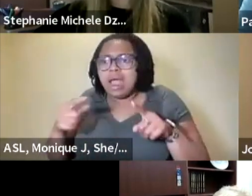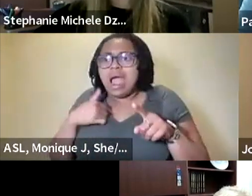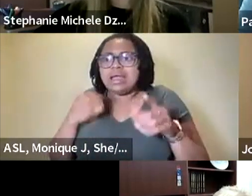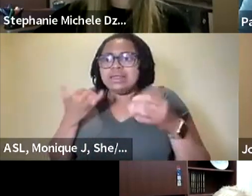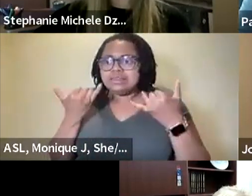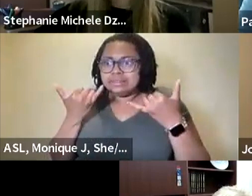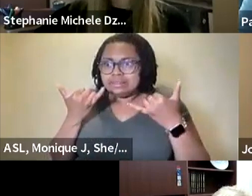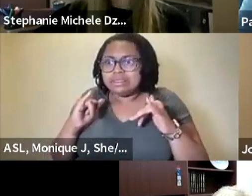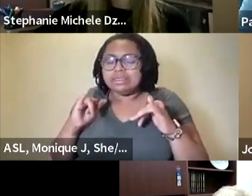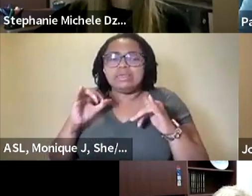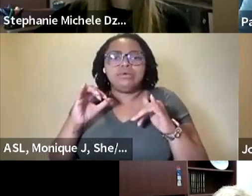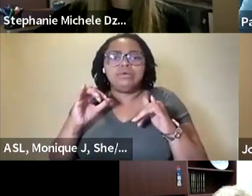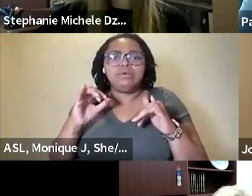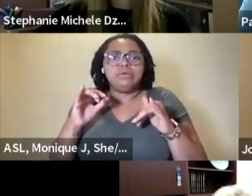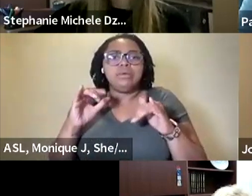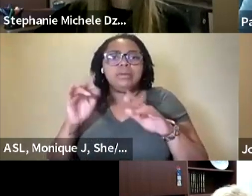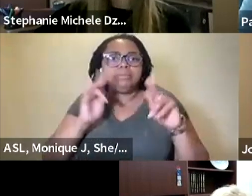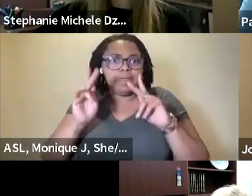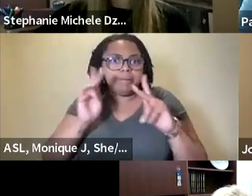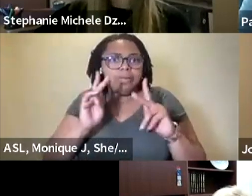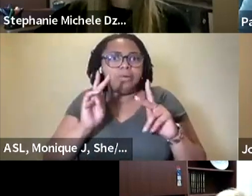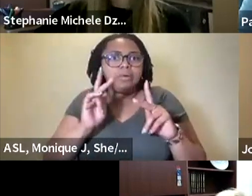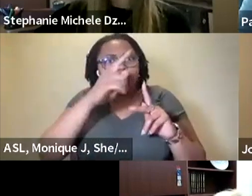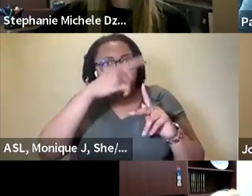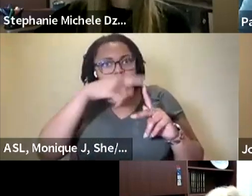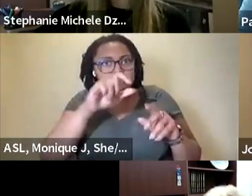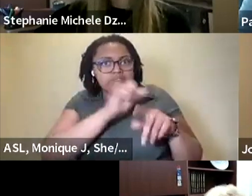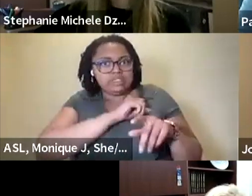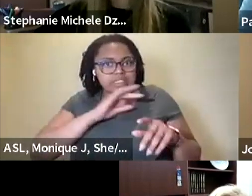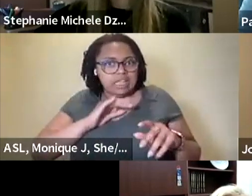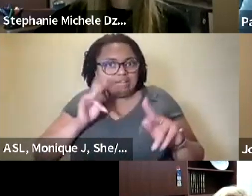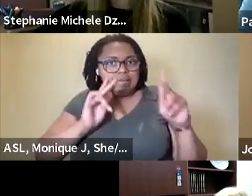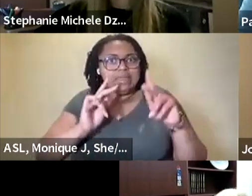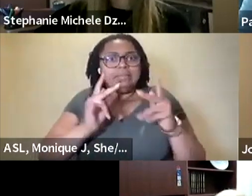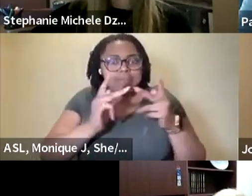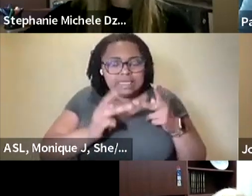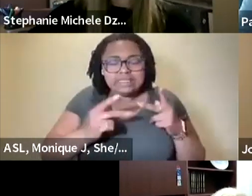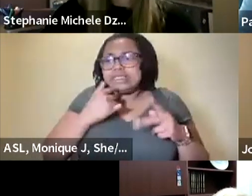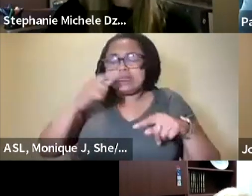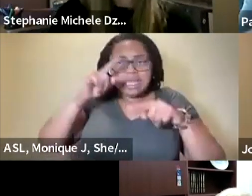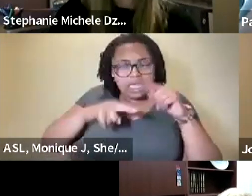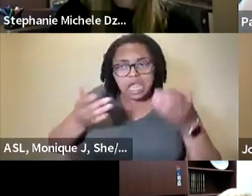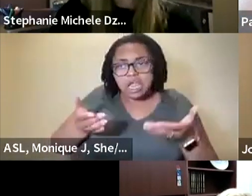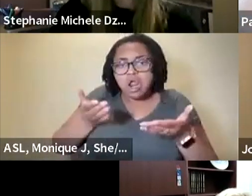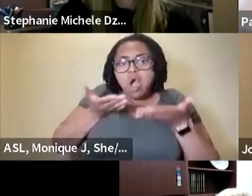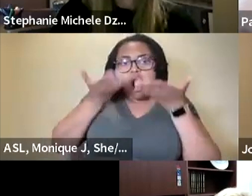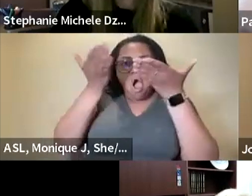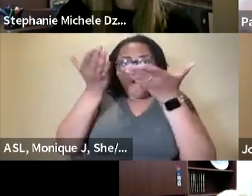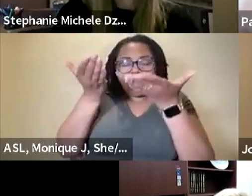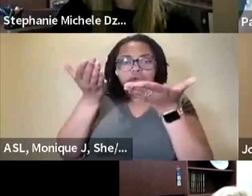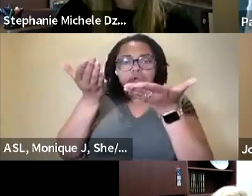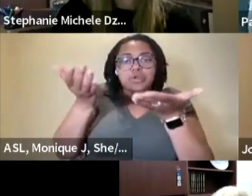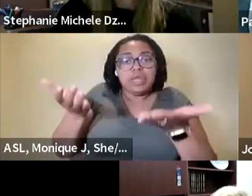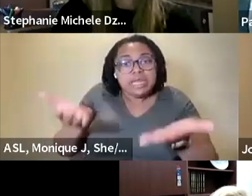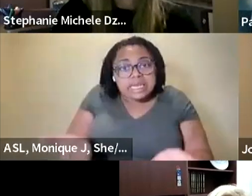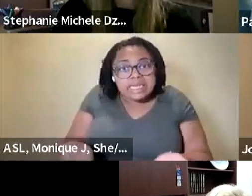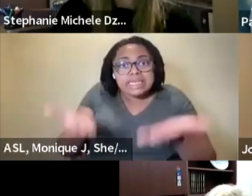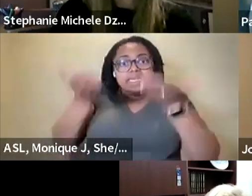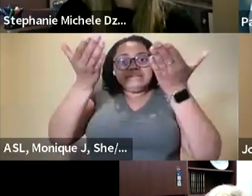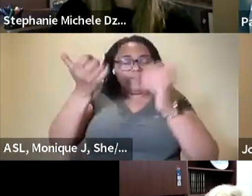assistance. But you can, and it's easy to do. Just a matter